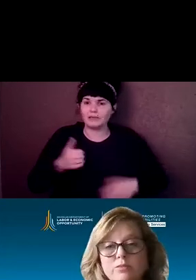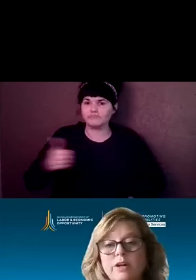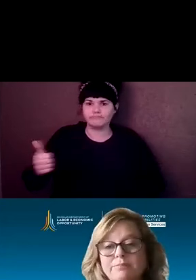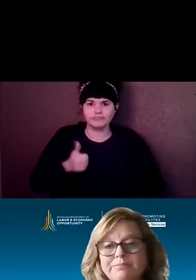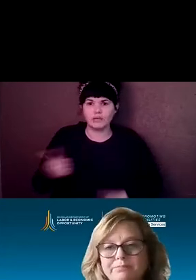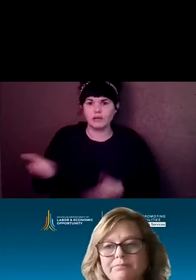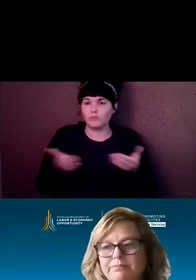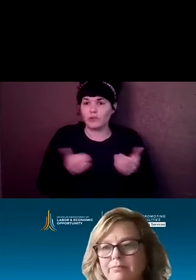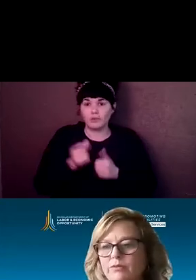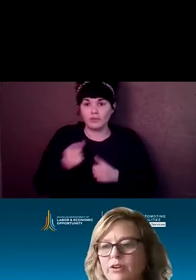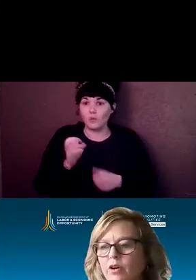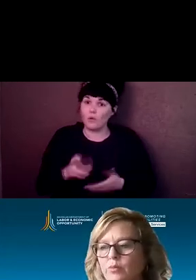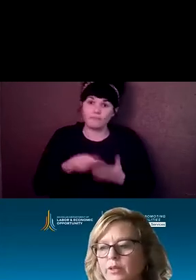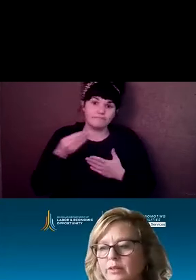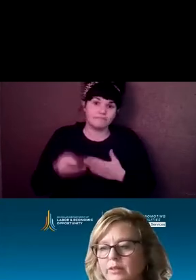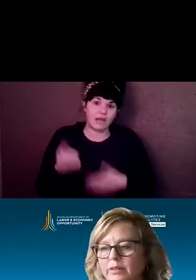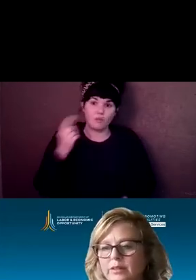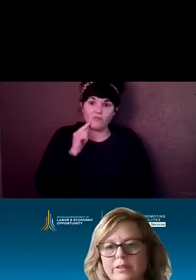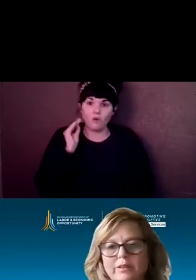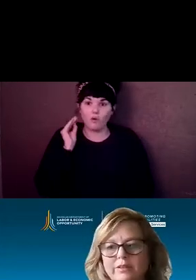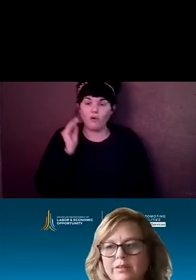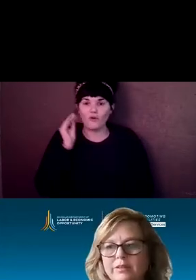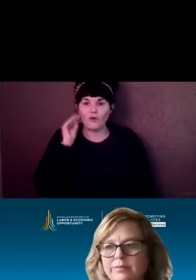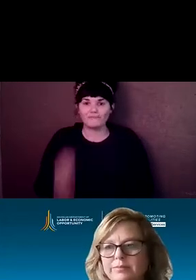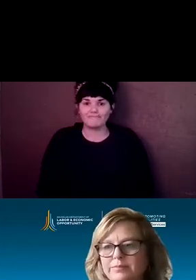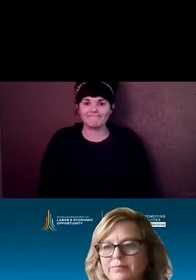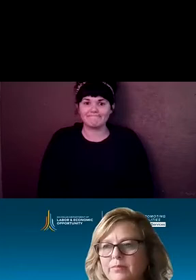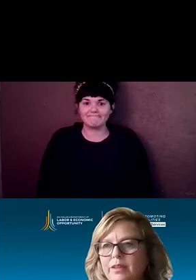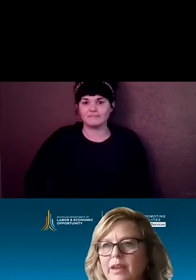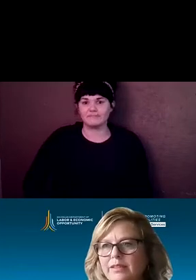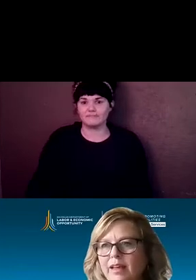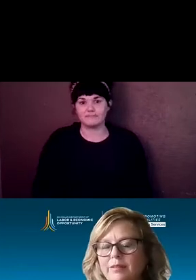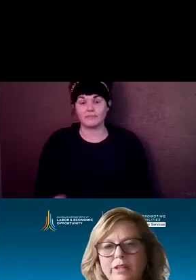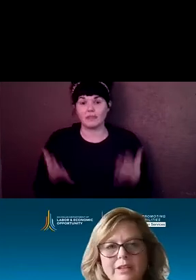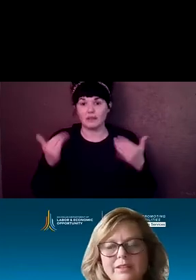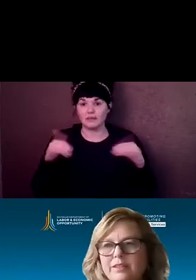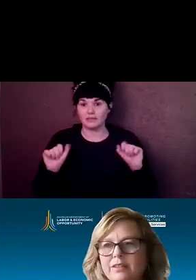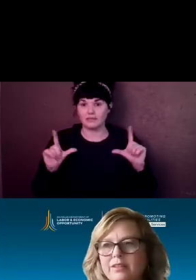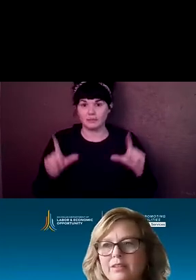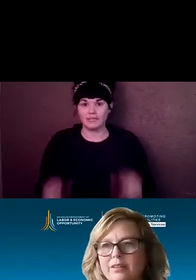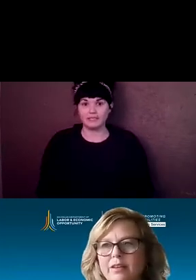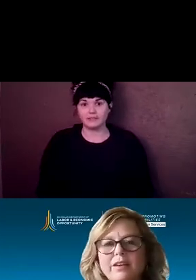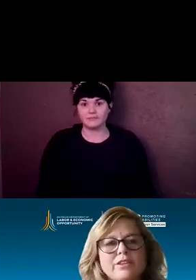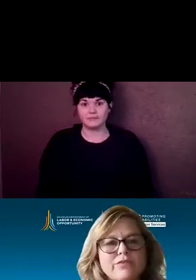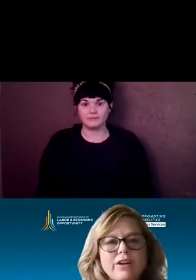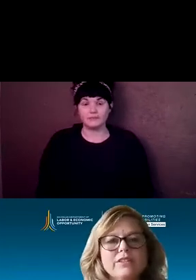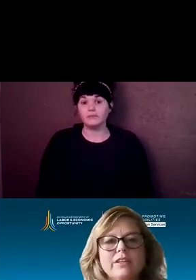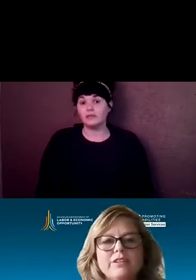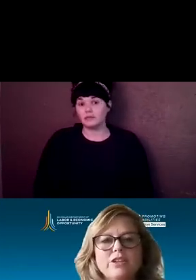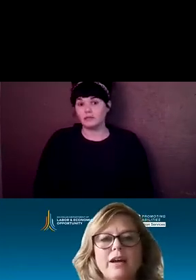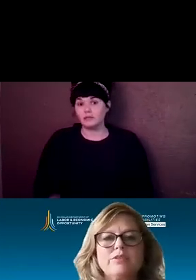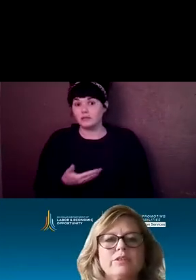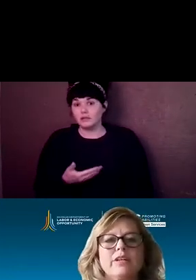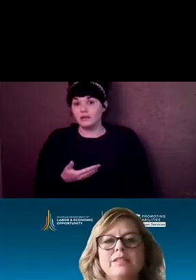invest in one for home. Next slide, please. So as far as the